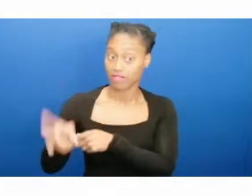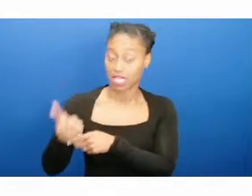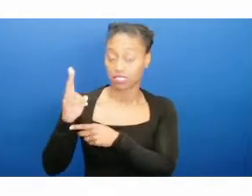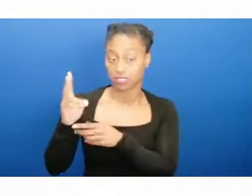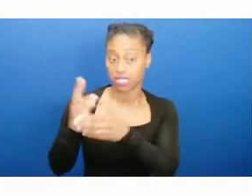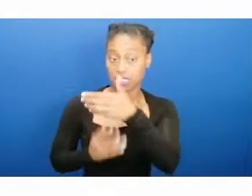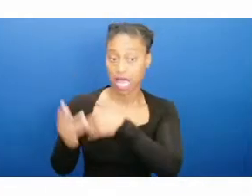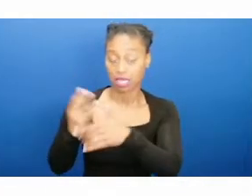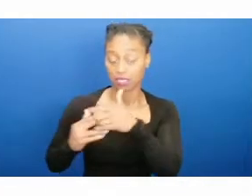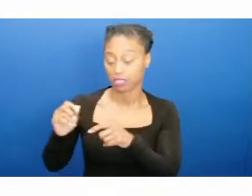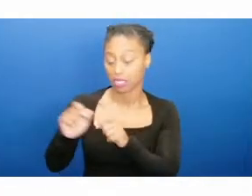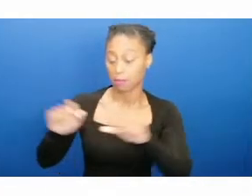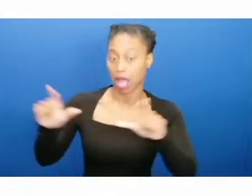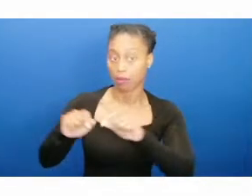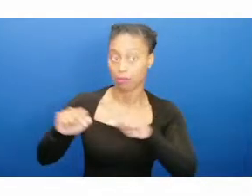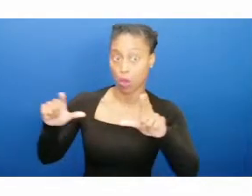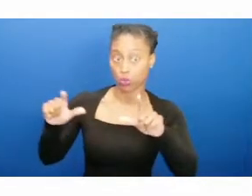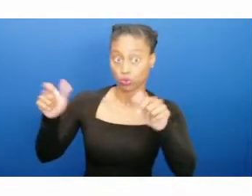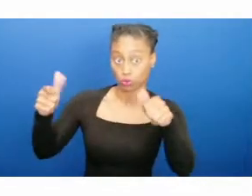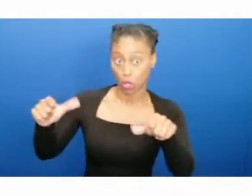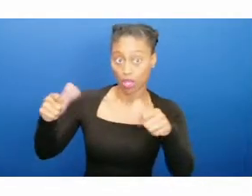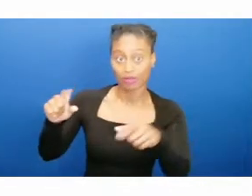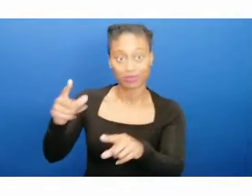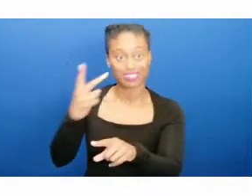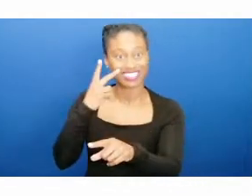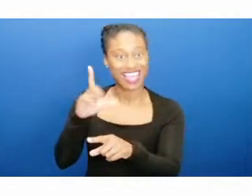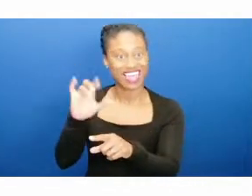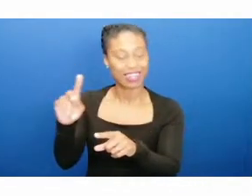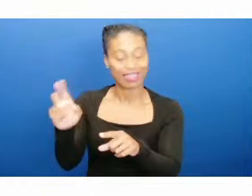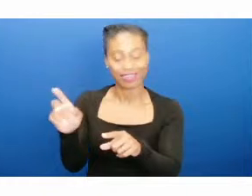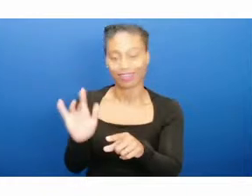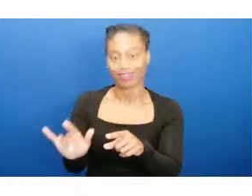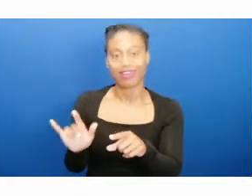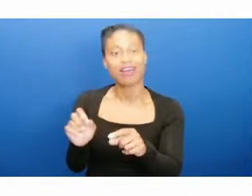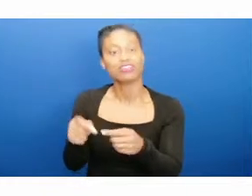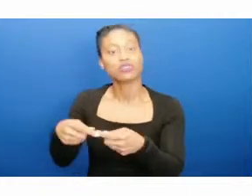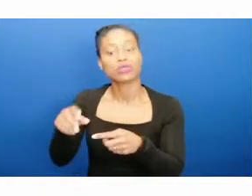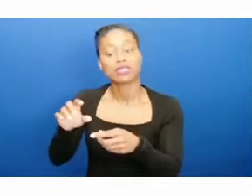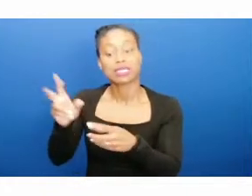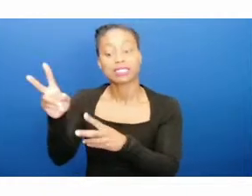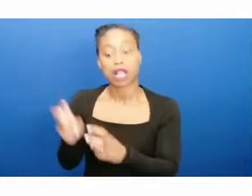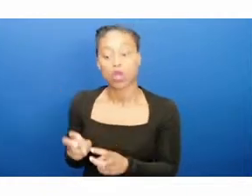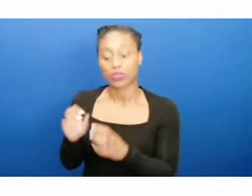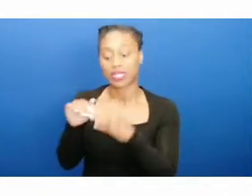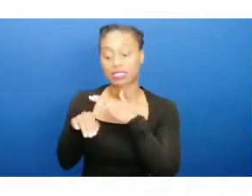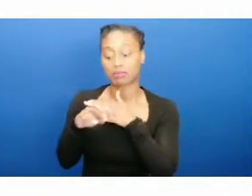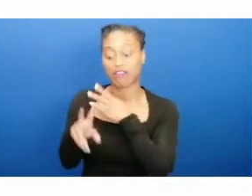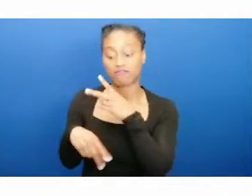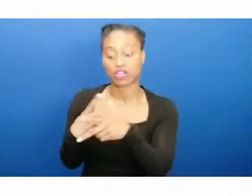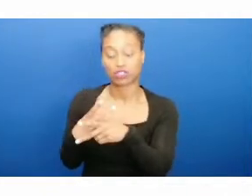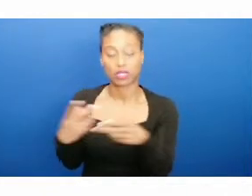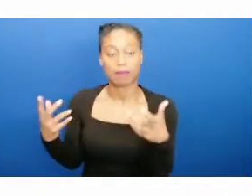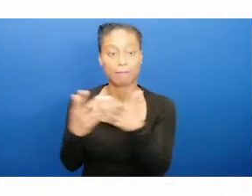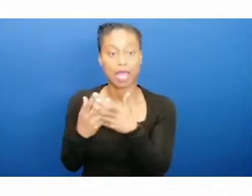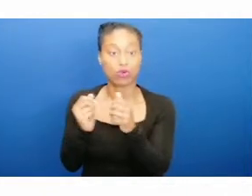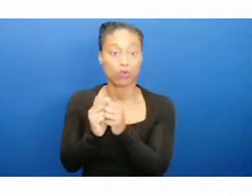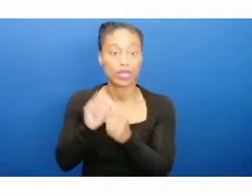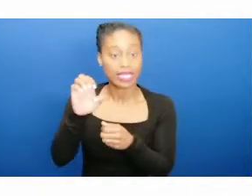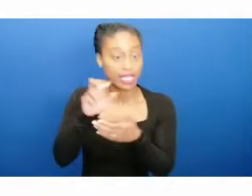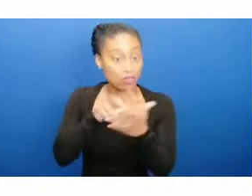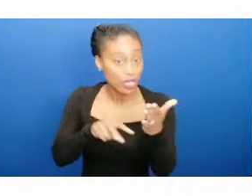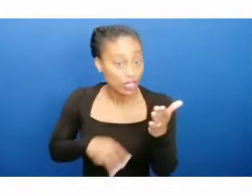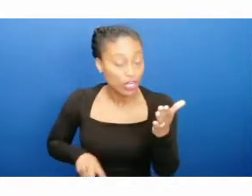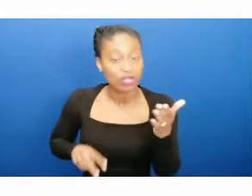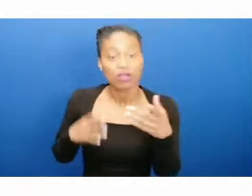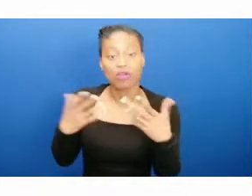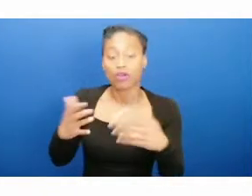be able to see that there's a link to download the accessible version, which is compatible with e-readers on your